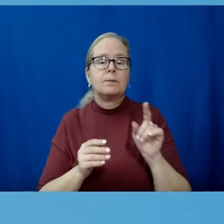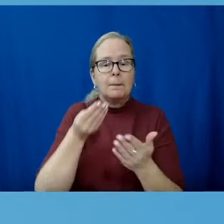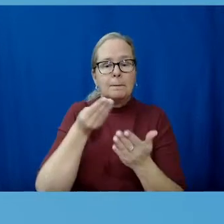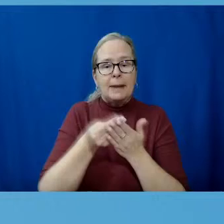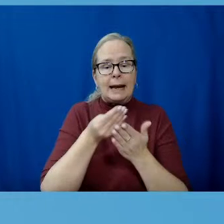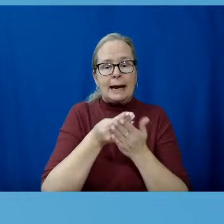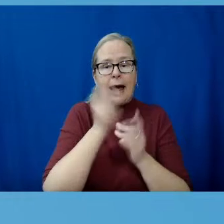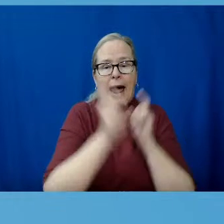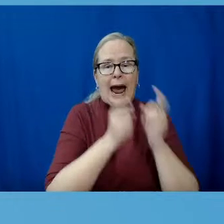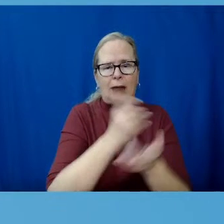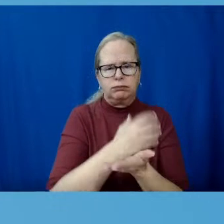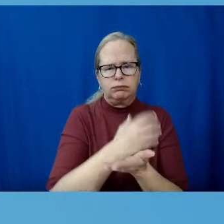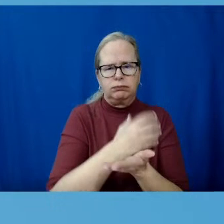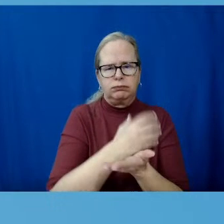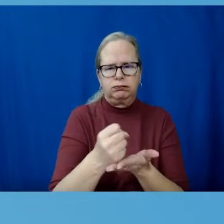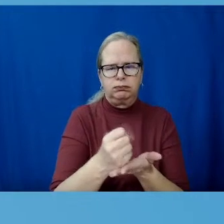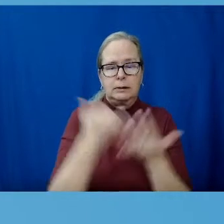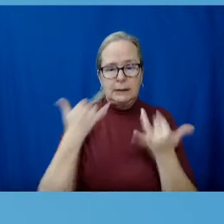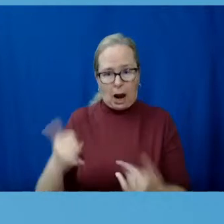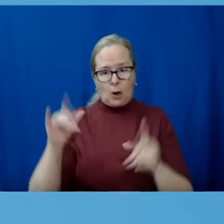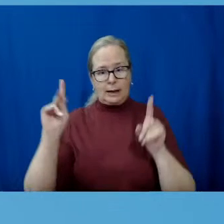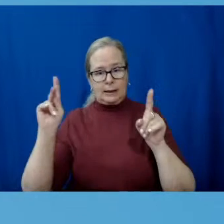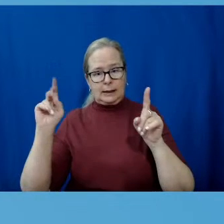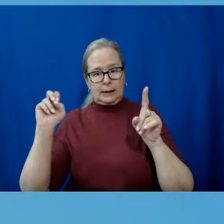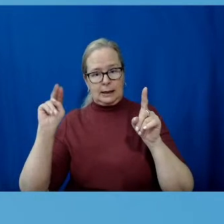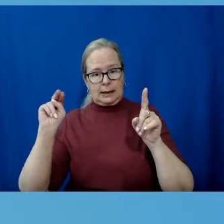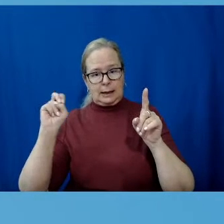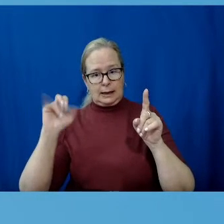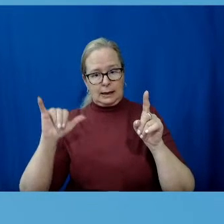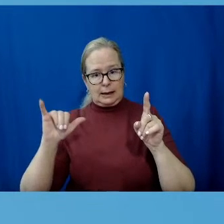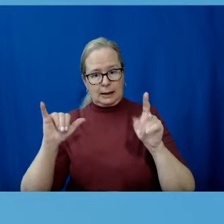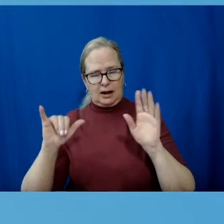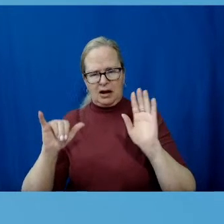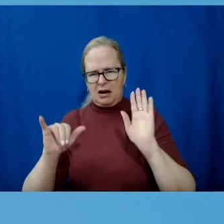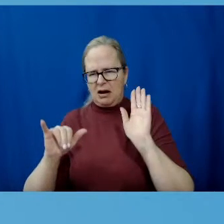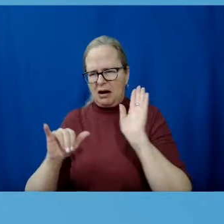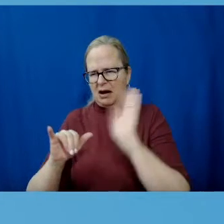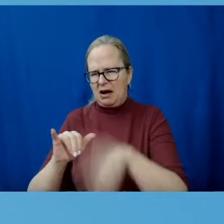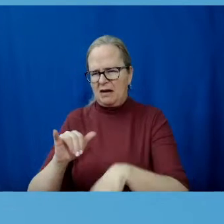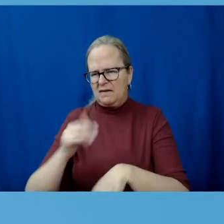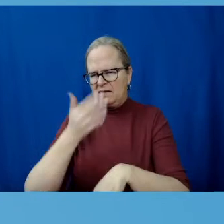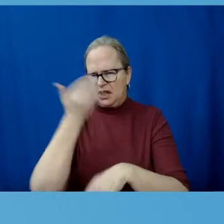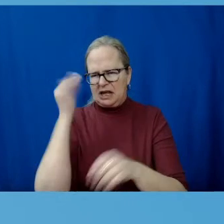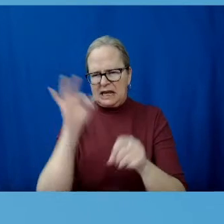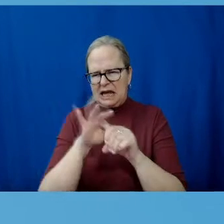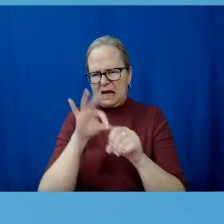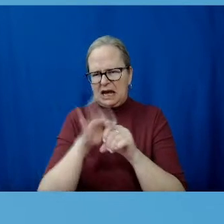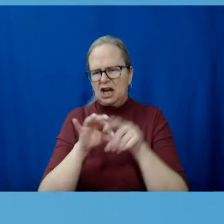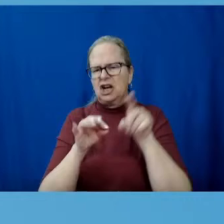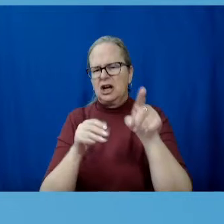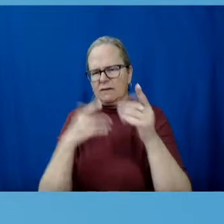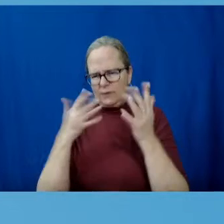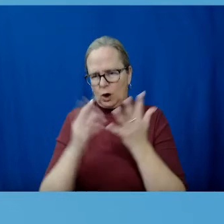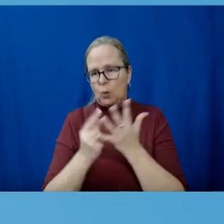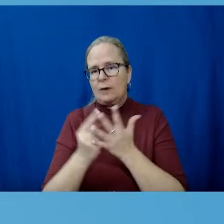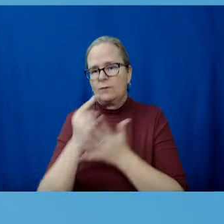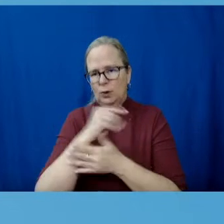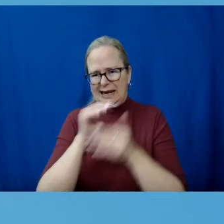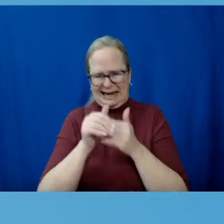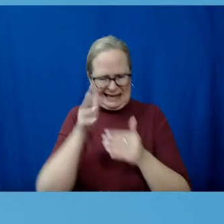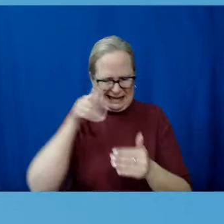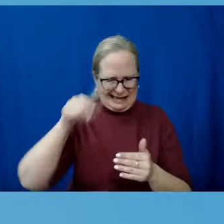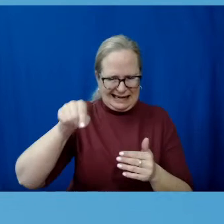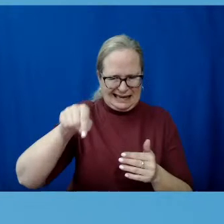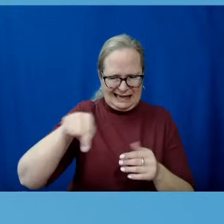leadership review in April. There's clear dissension within his own party. And the Conservatives, under